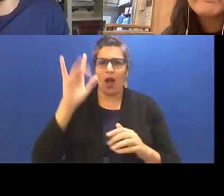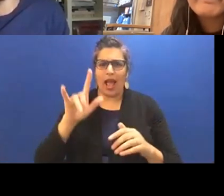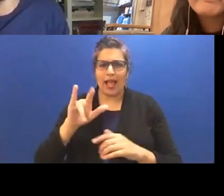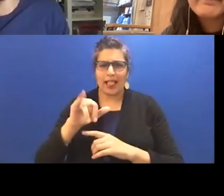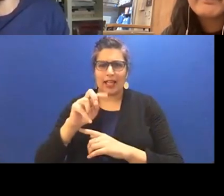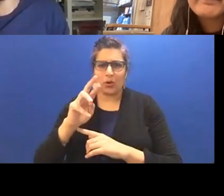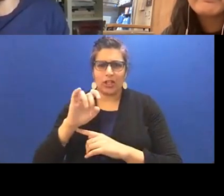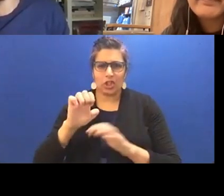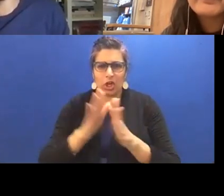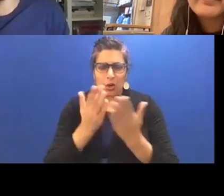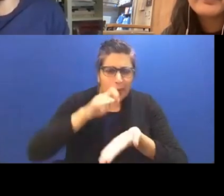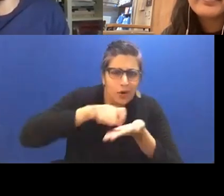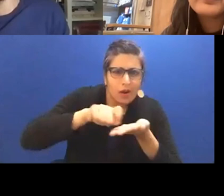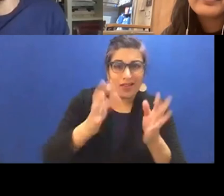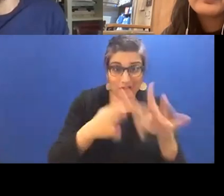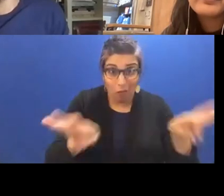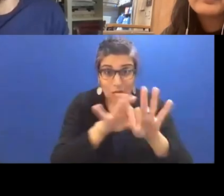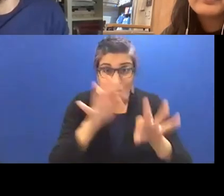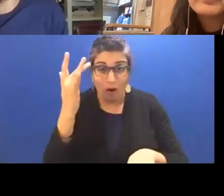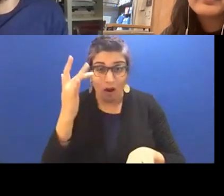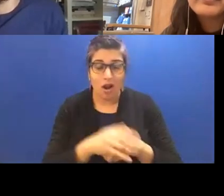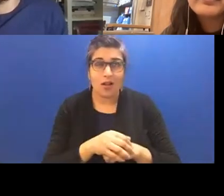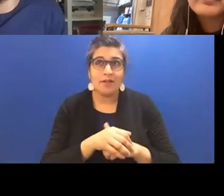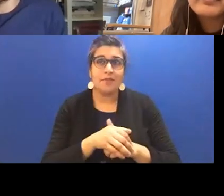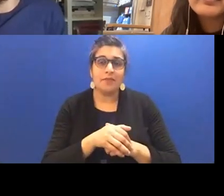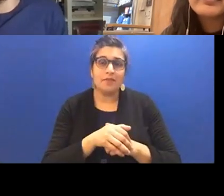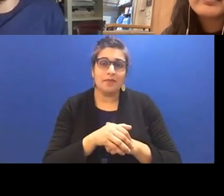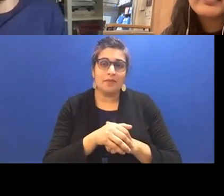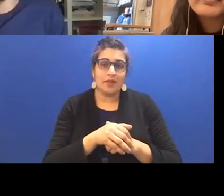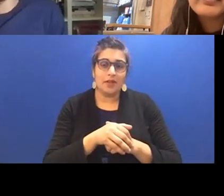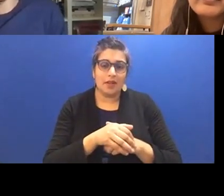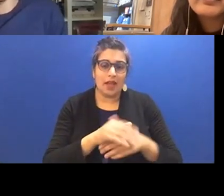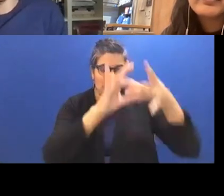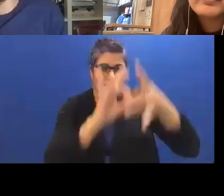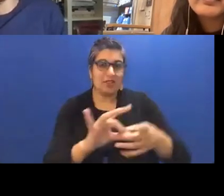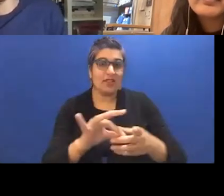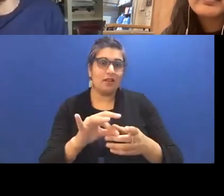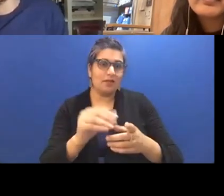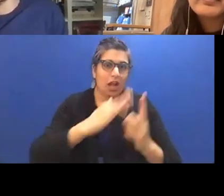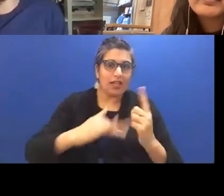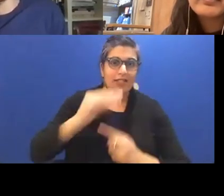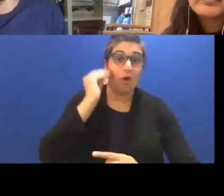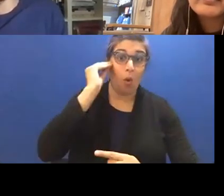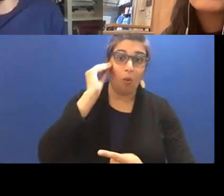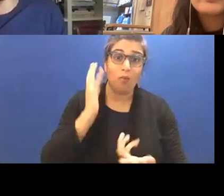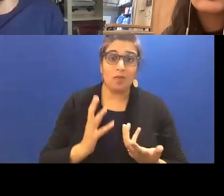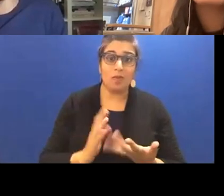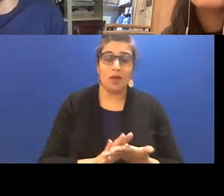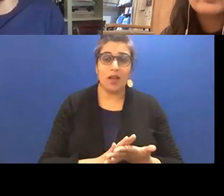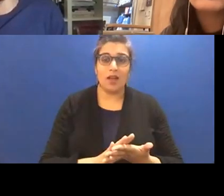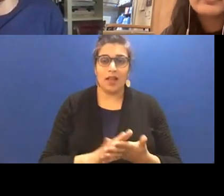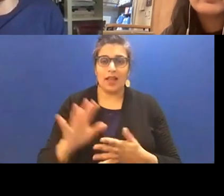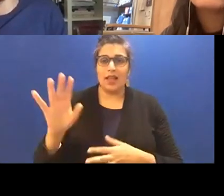important in terms of, you know, the context of home, I think a big piece of it is just the